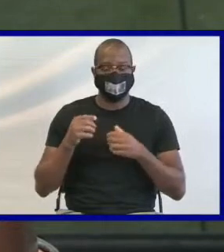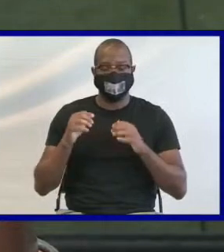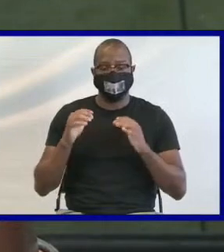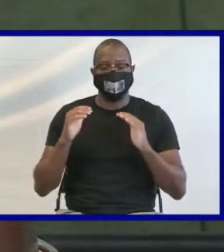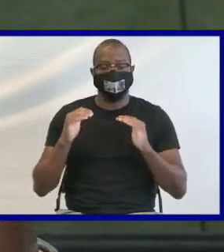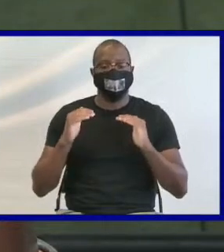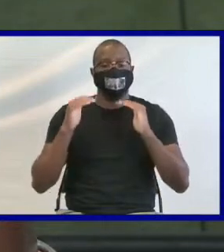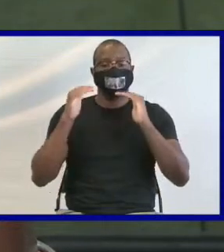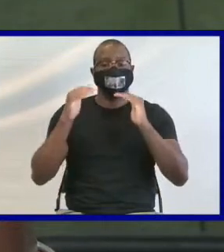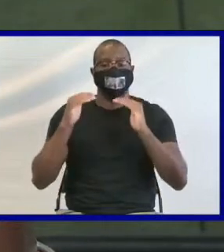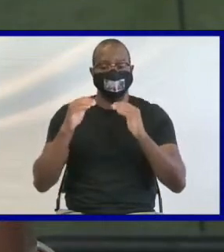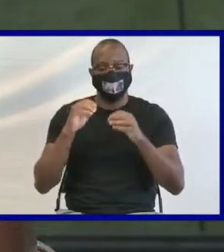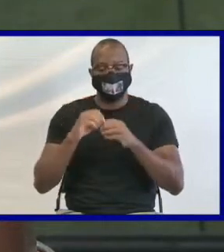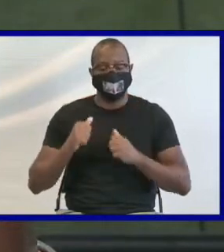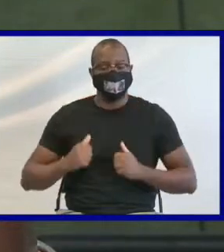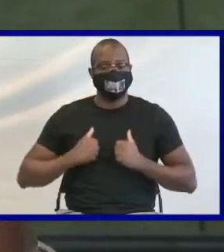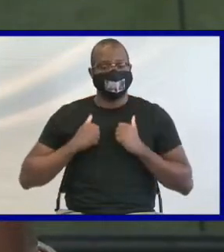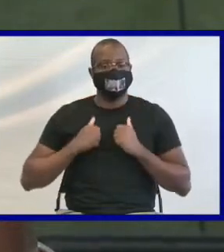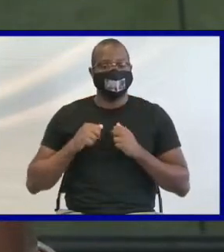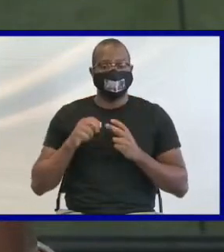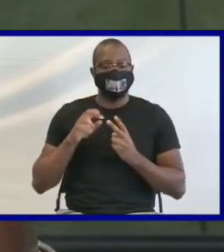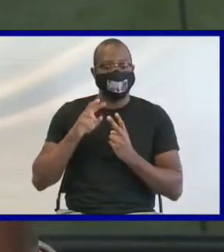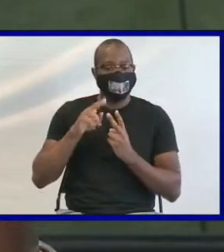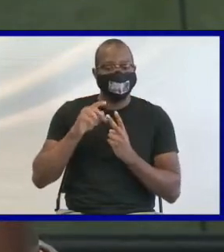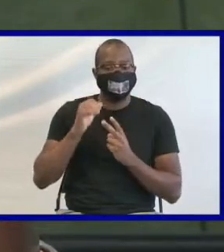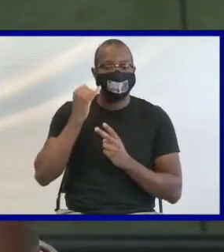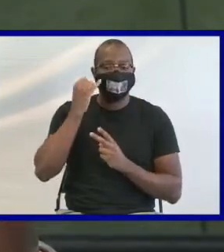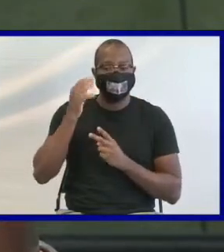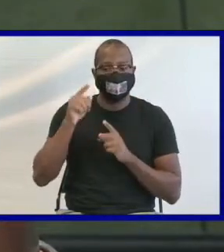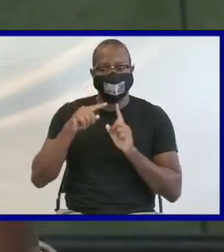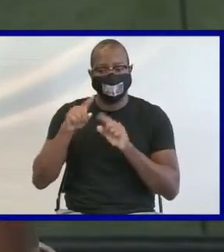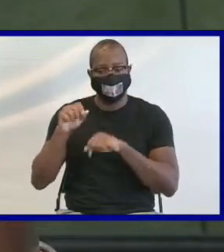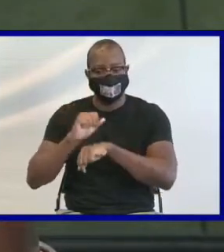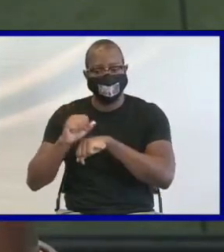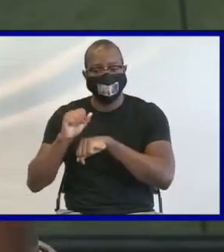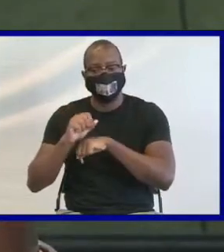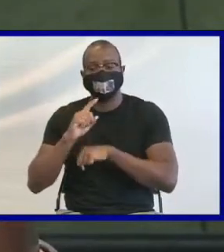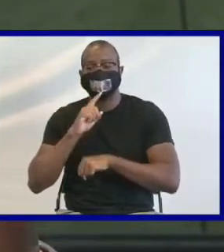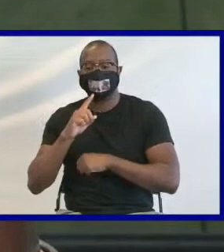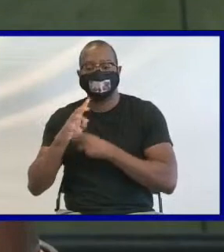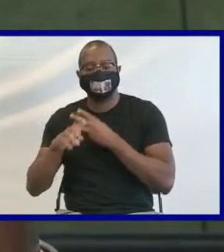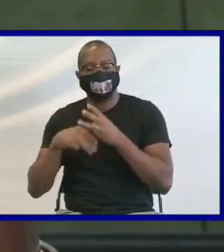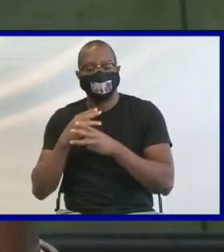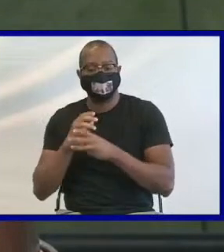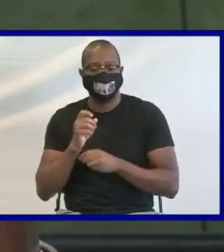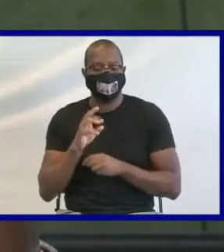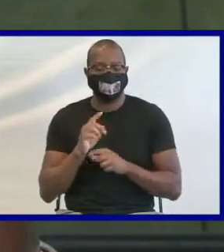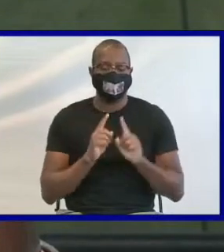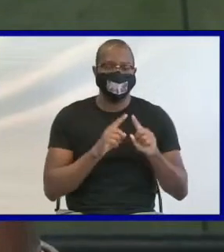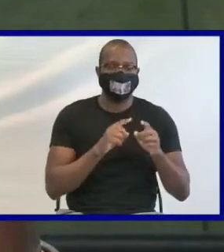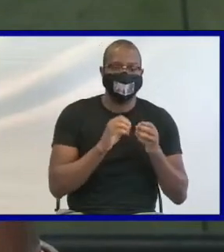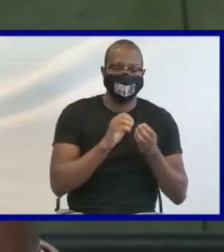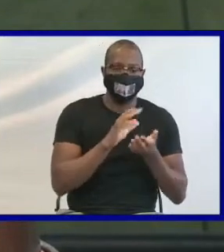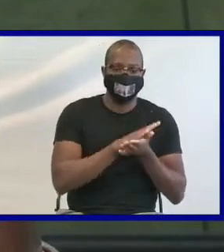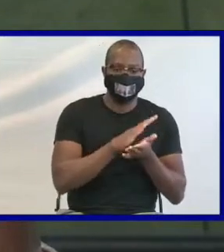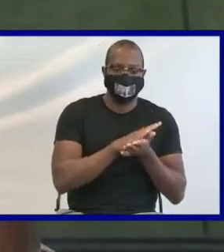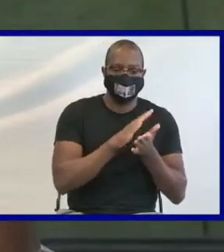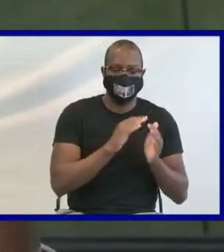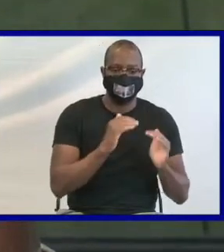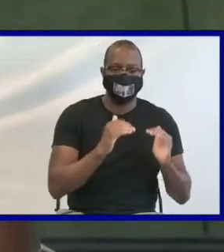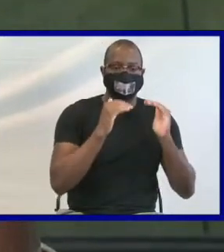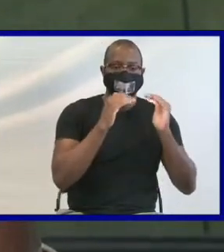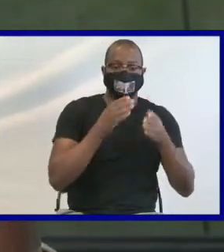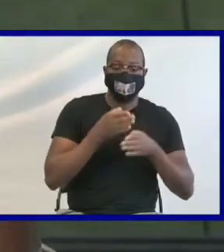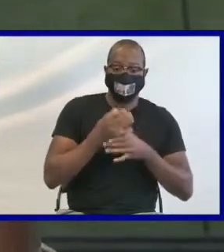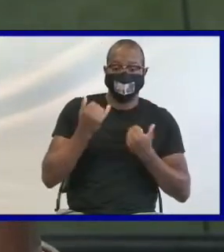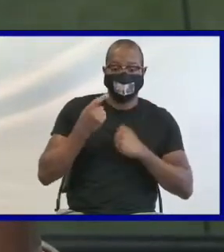life. Whether you will be transitioning into the real world or continuing your education, after today, our lives are